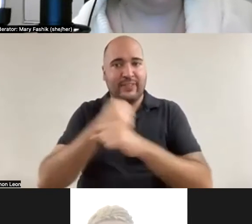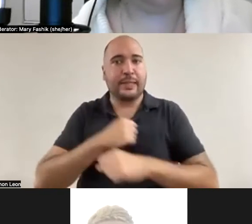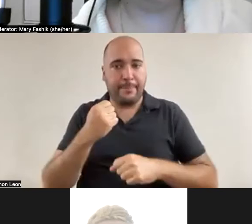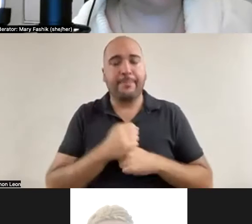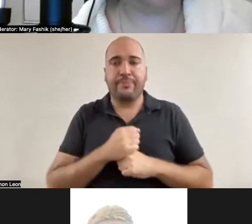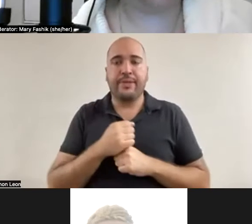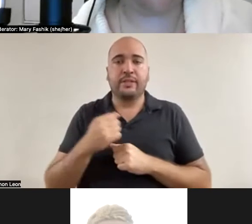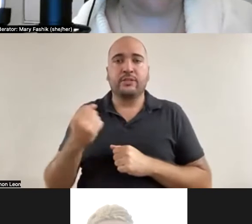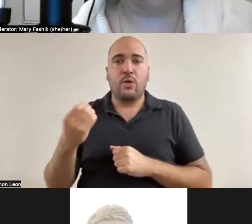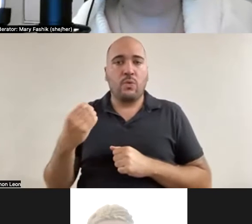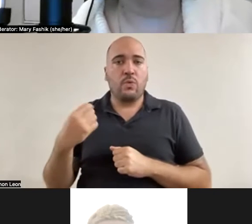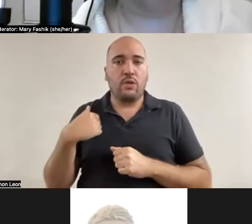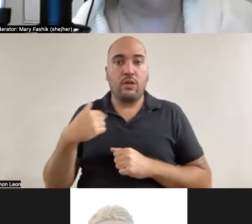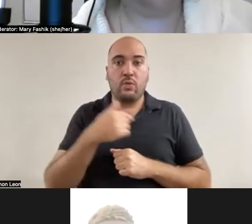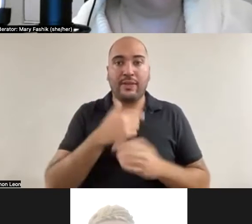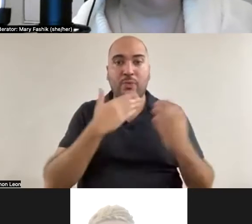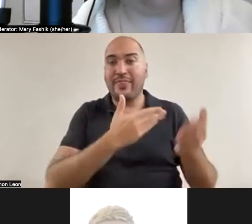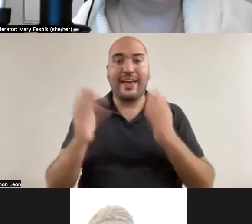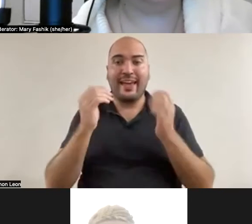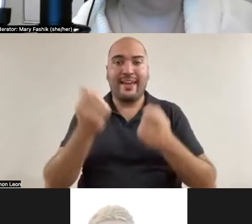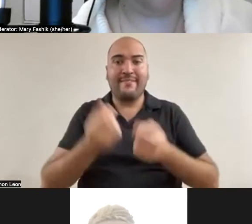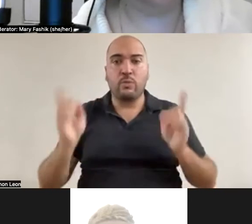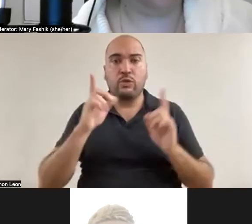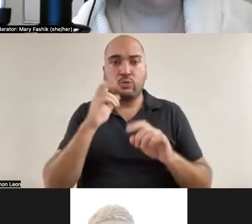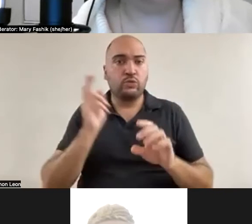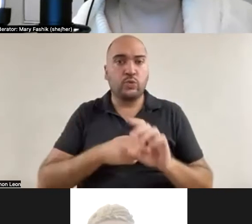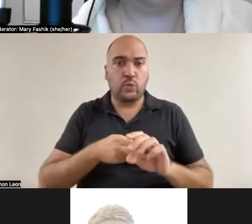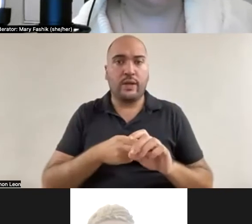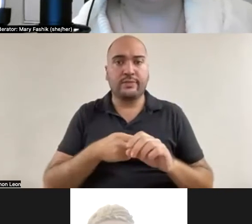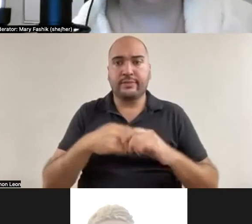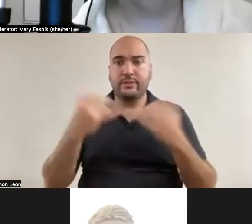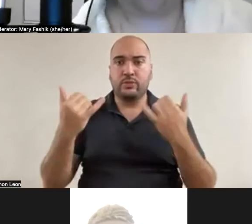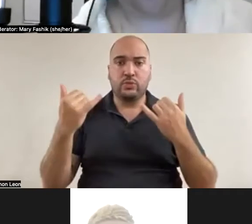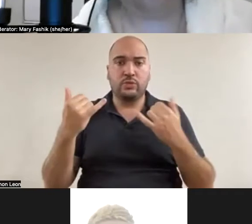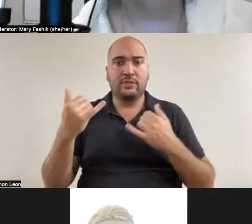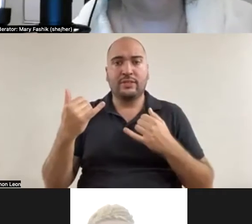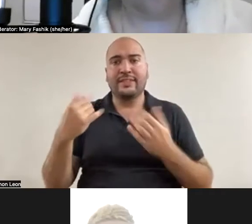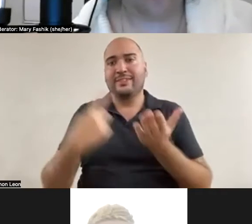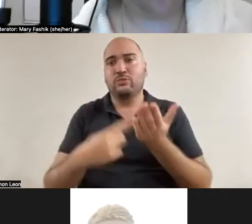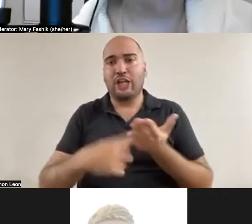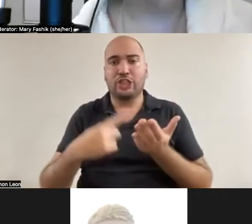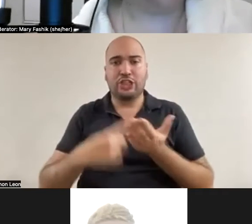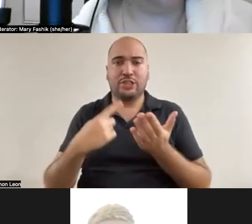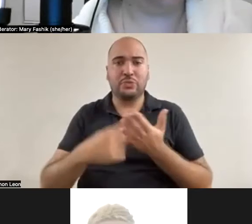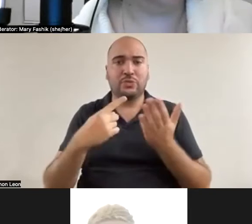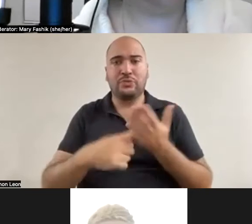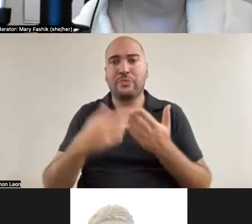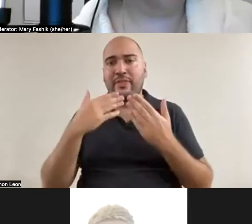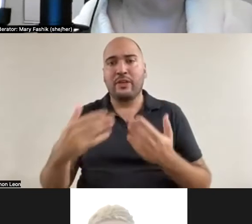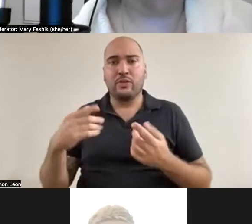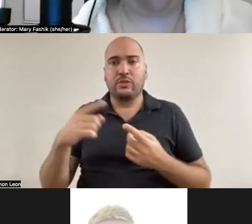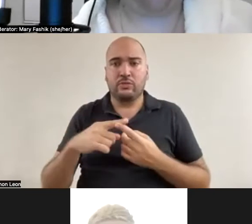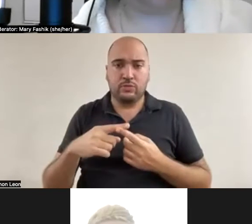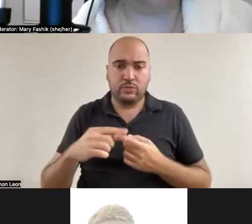I want to thank everyone who joined today's discussion. Thank you